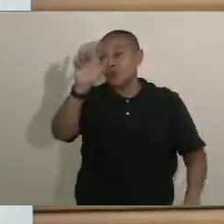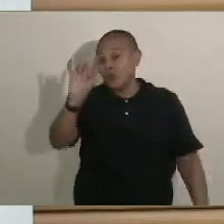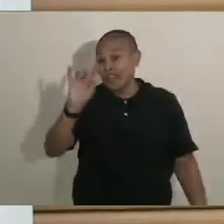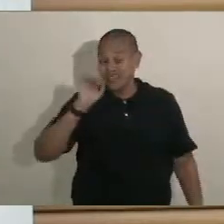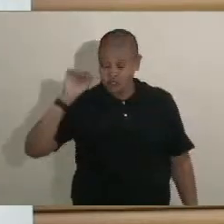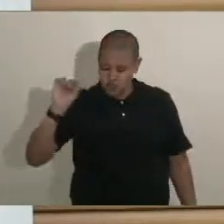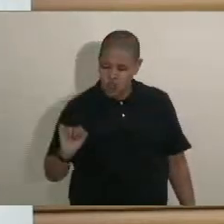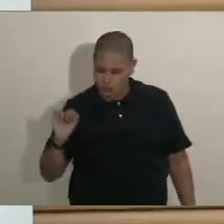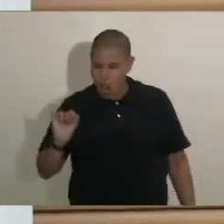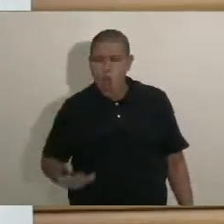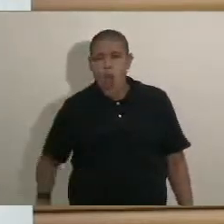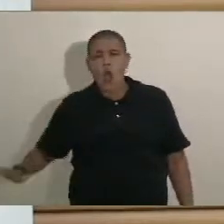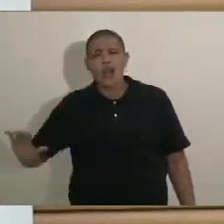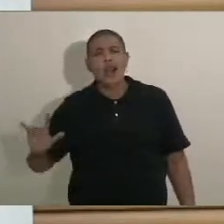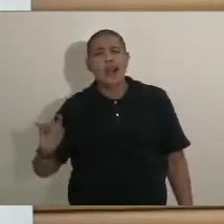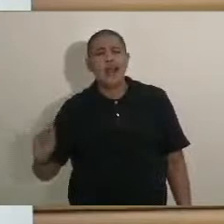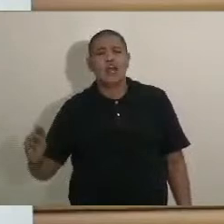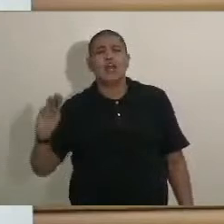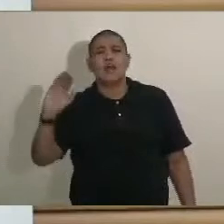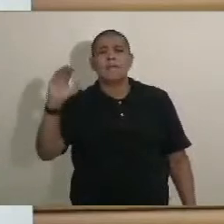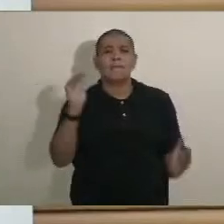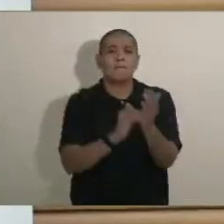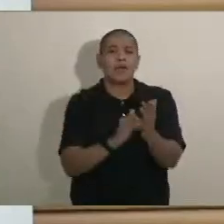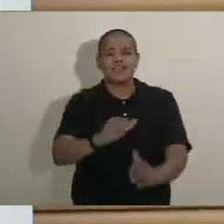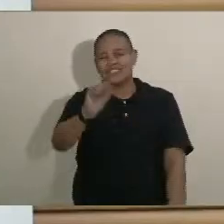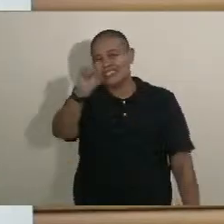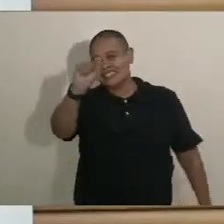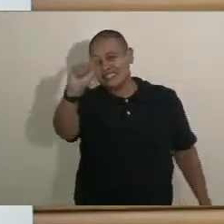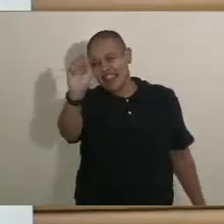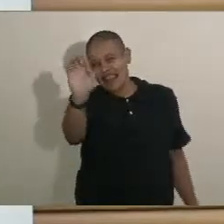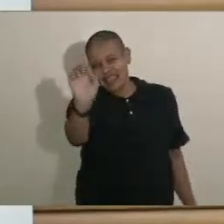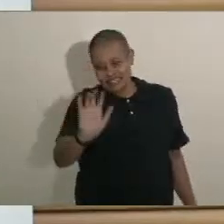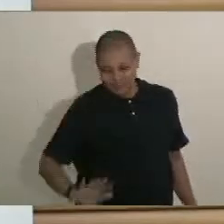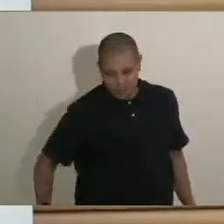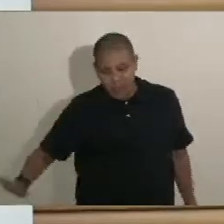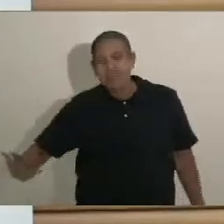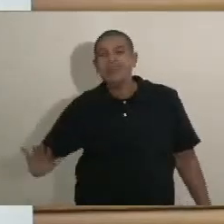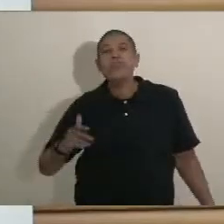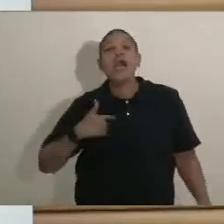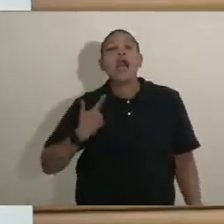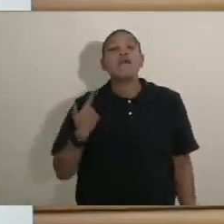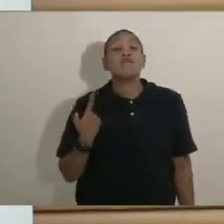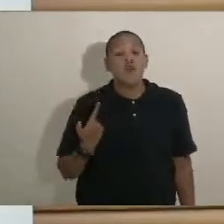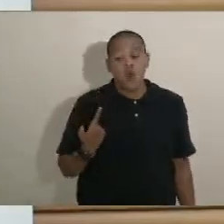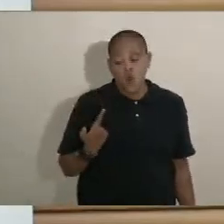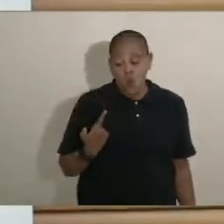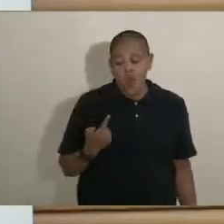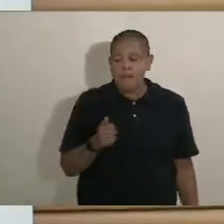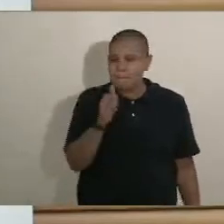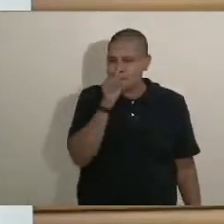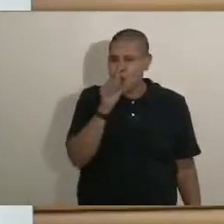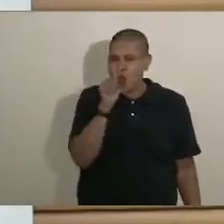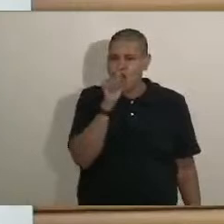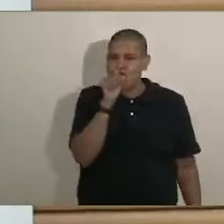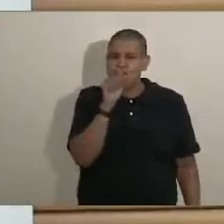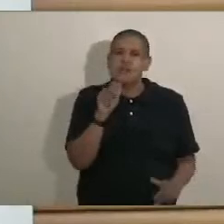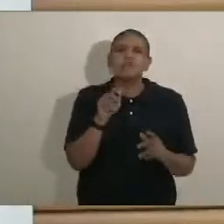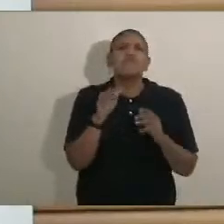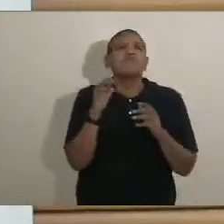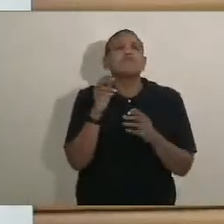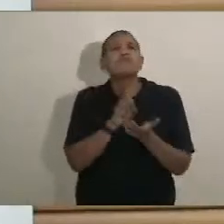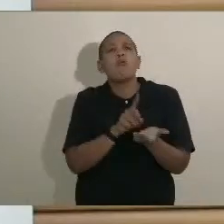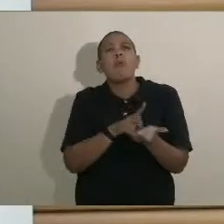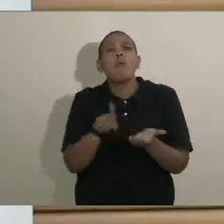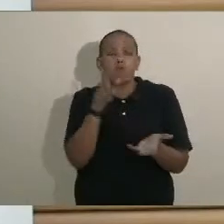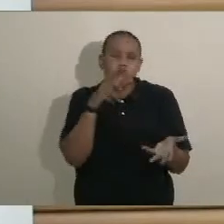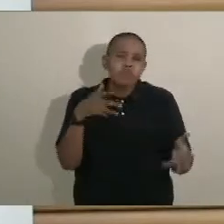region, that's Clarendon, Manchester and St. Elizabeth. And there are also 21 private vaccination sites in